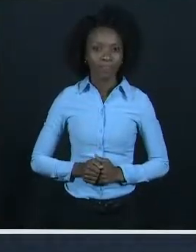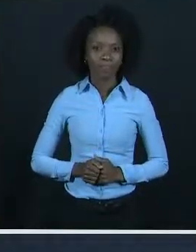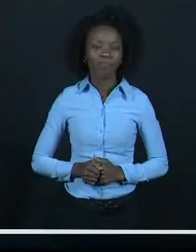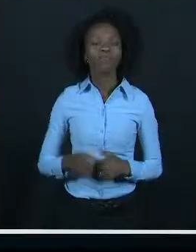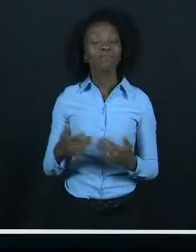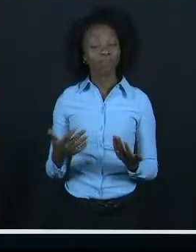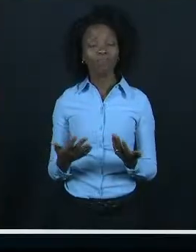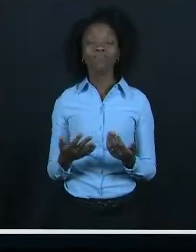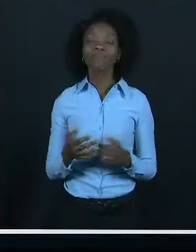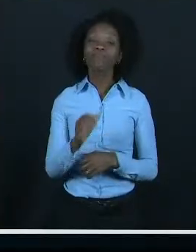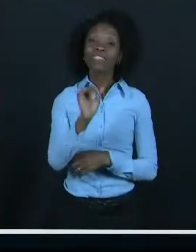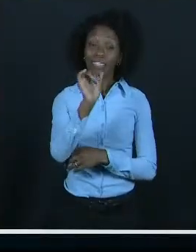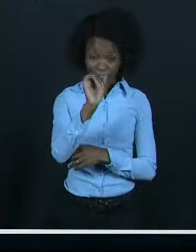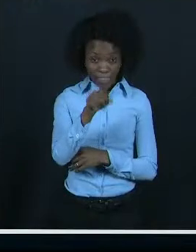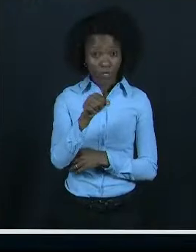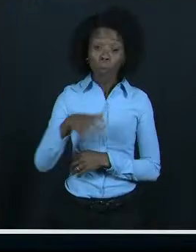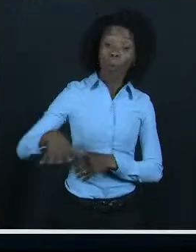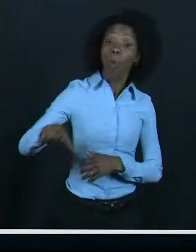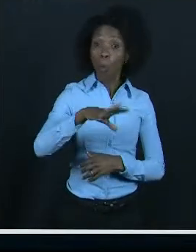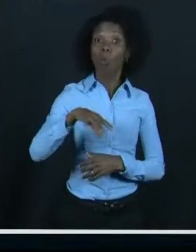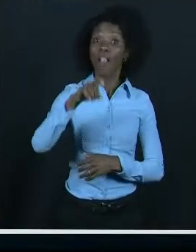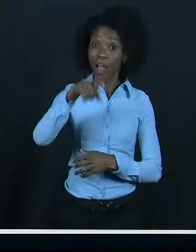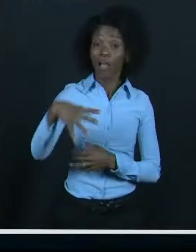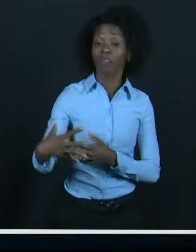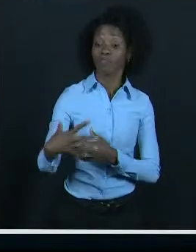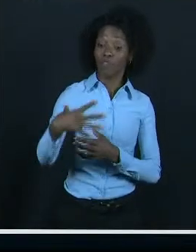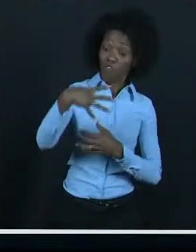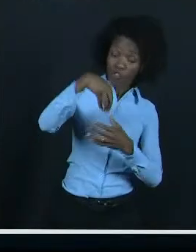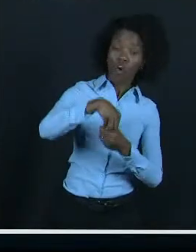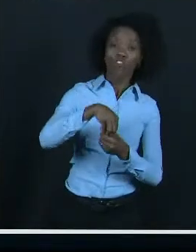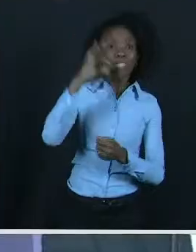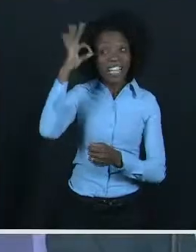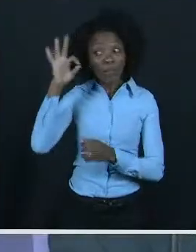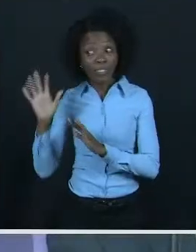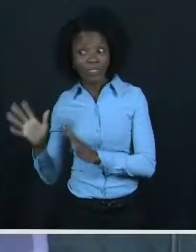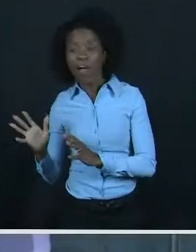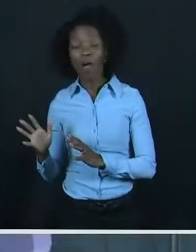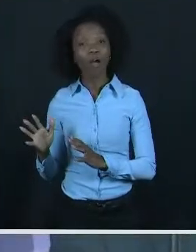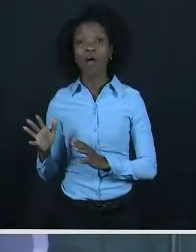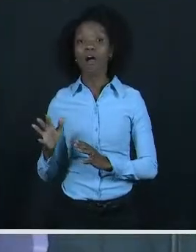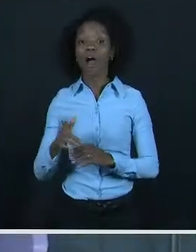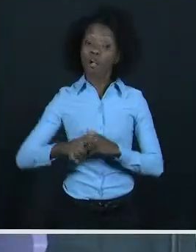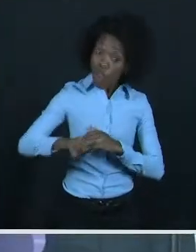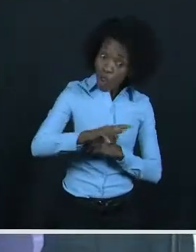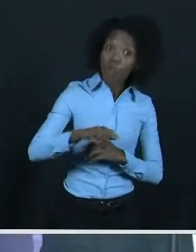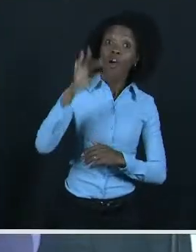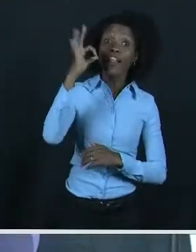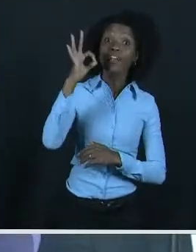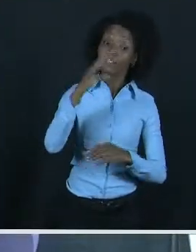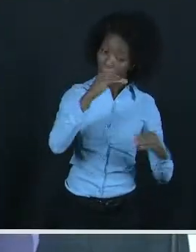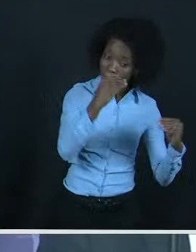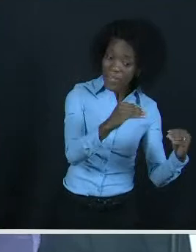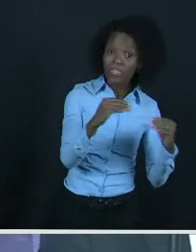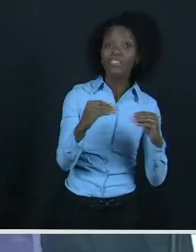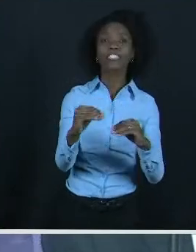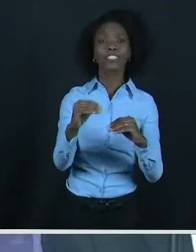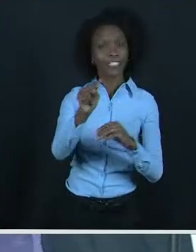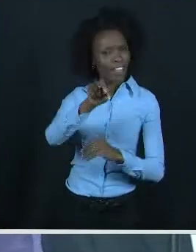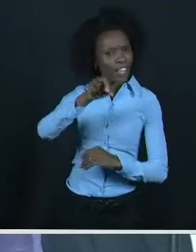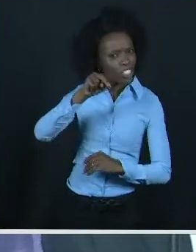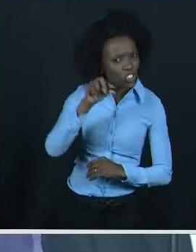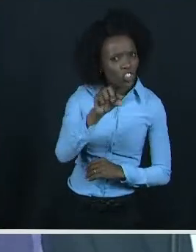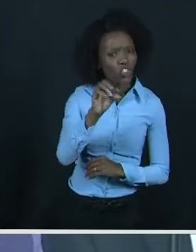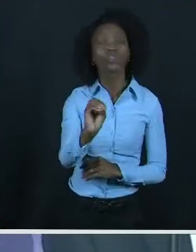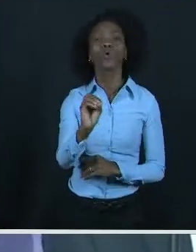And it will take all of us, not just government, but local government, businesses,